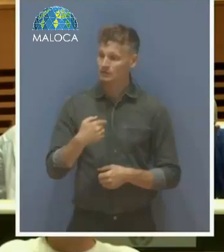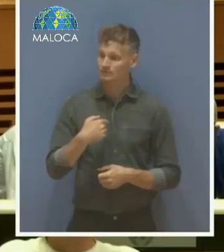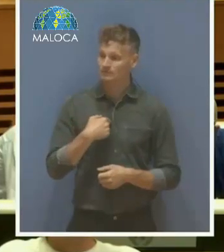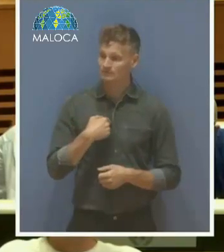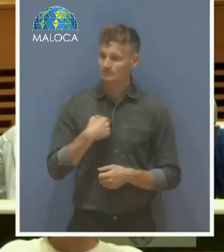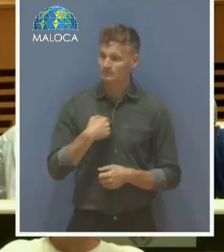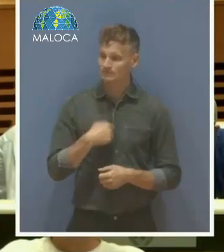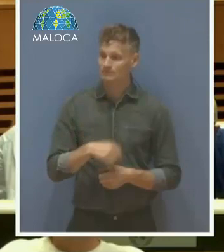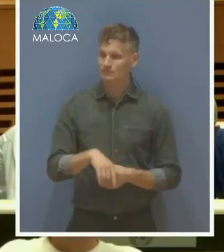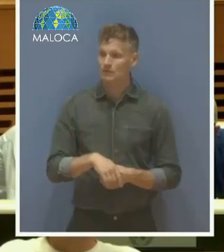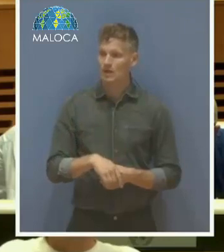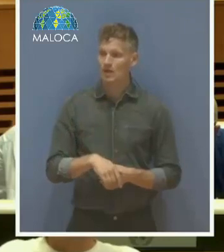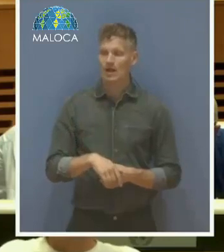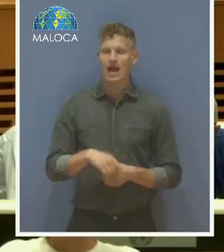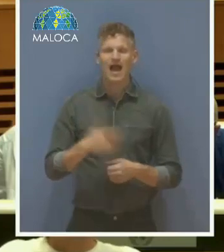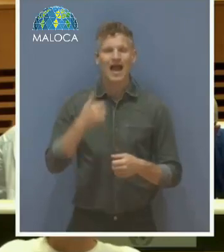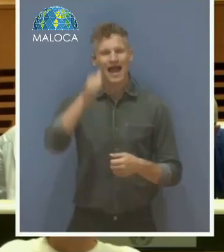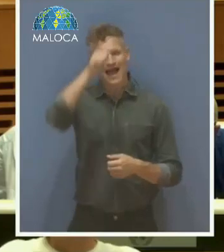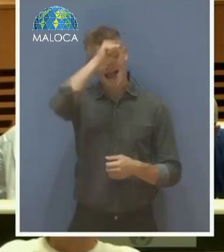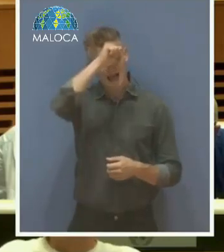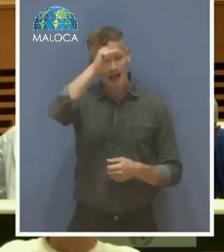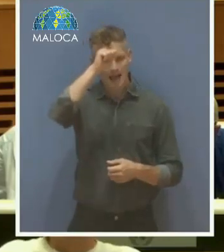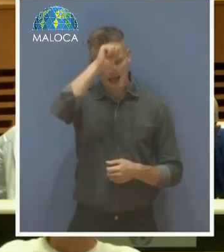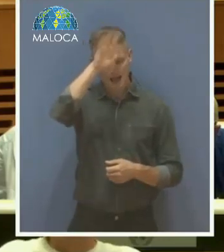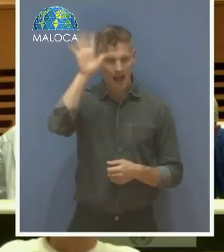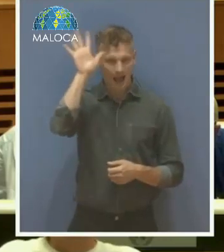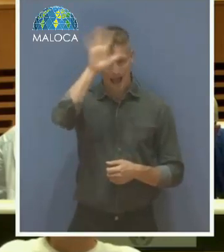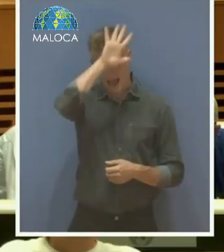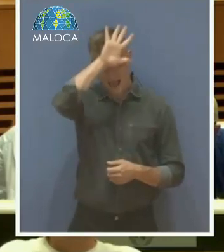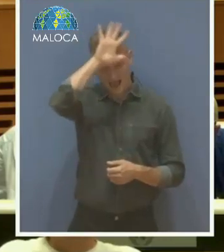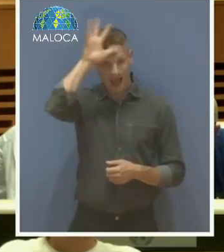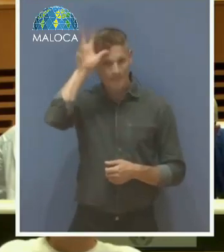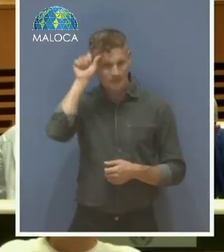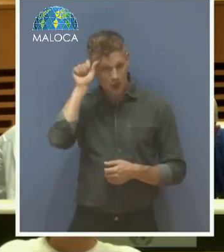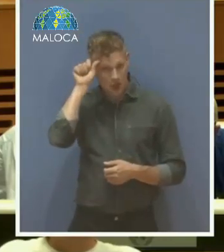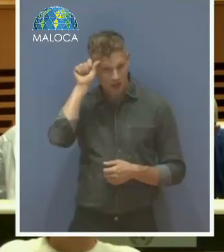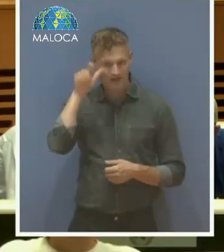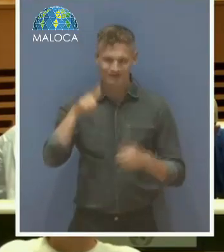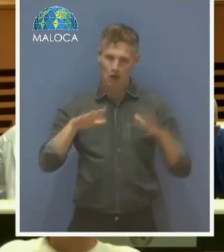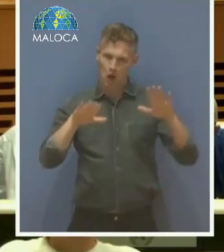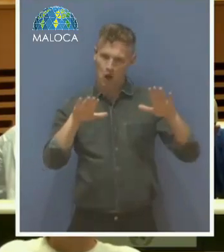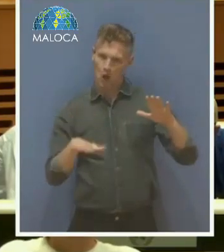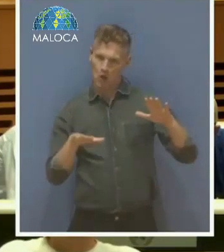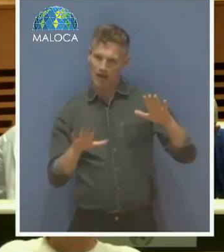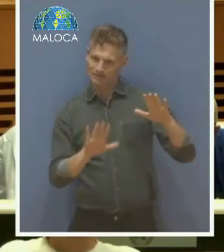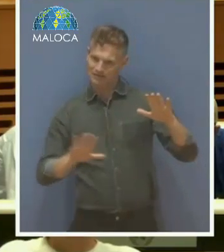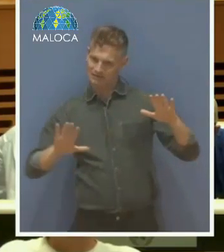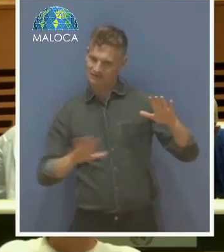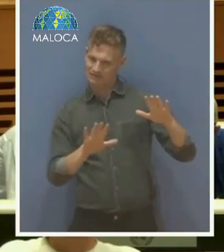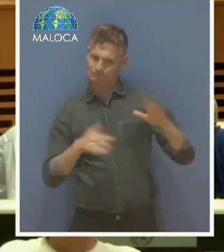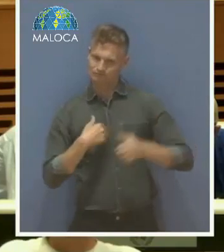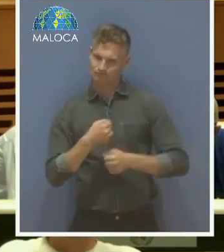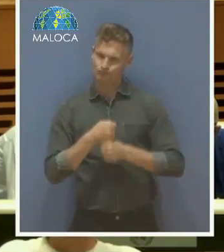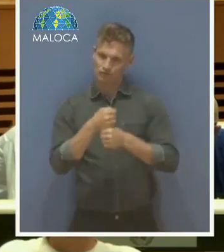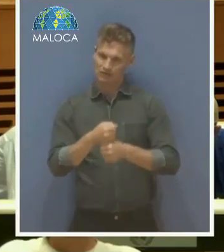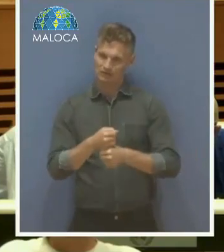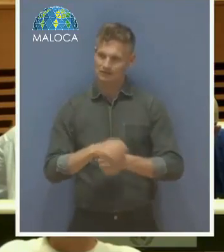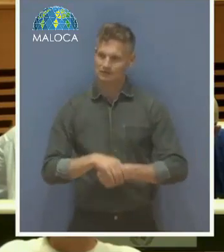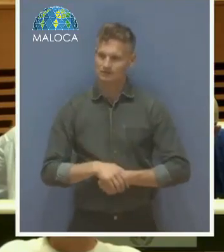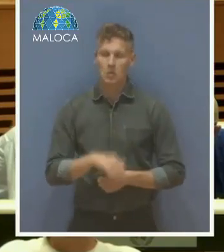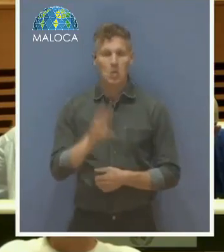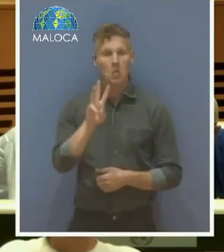lowlands. We would like to make some suggestions about intellectual property and indigenous